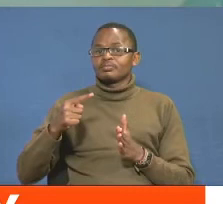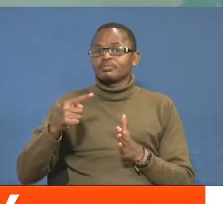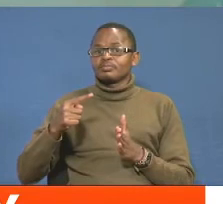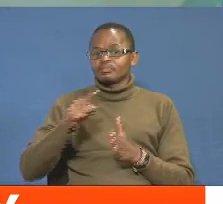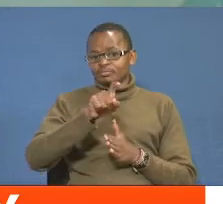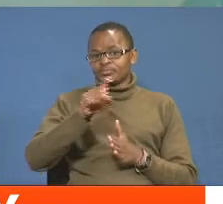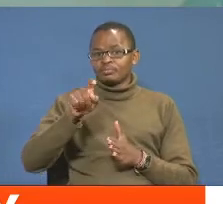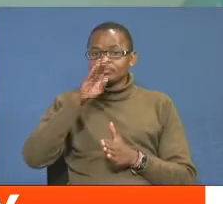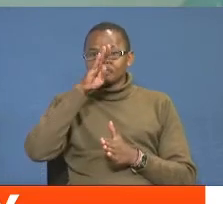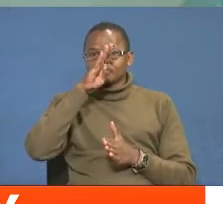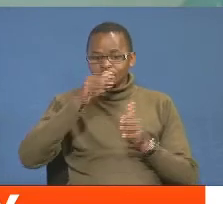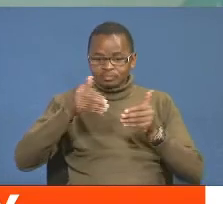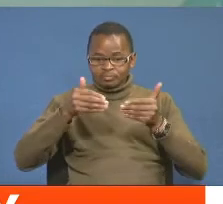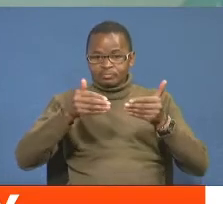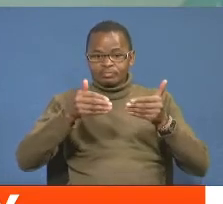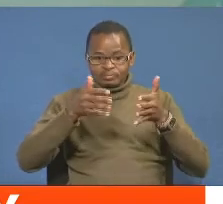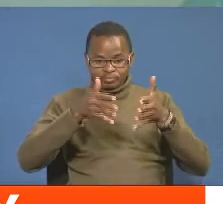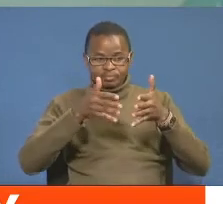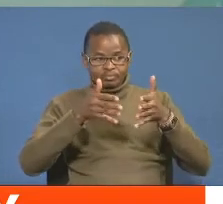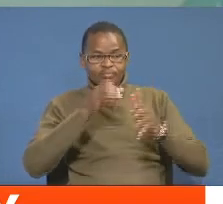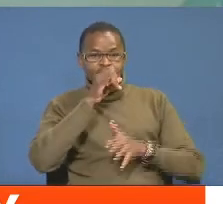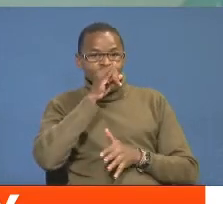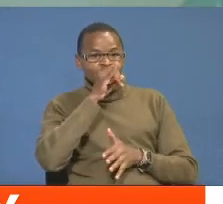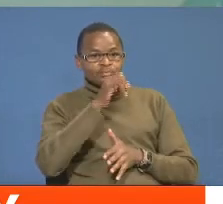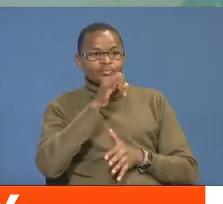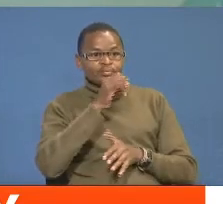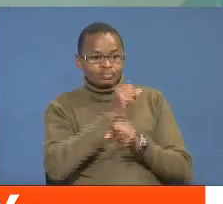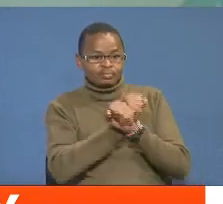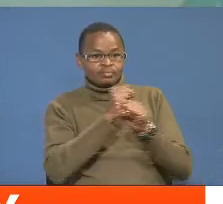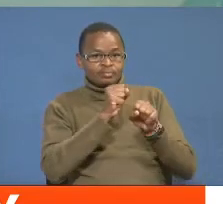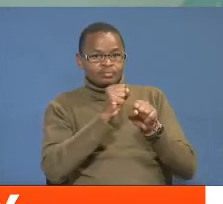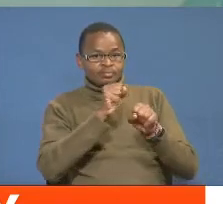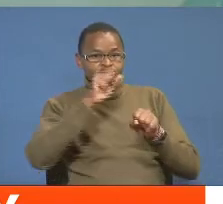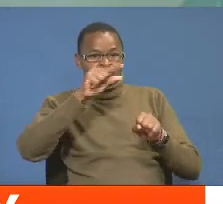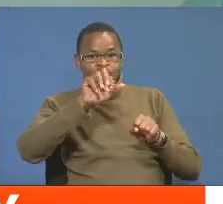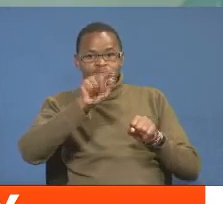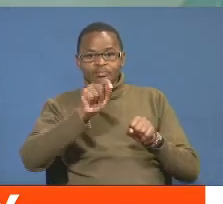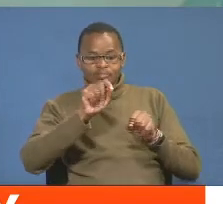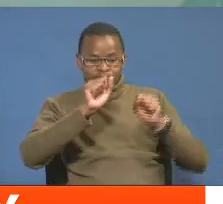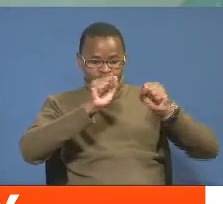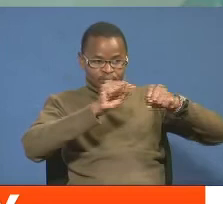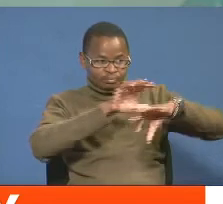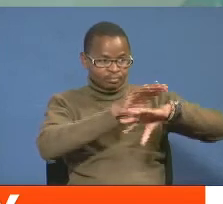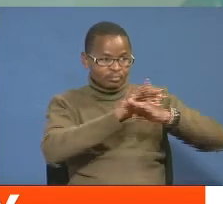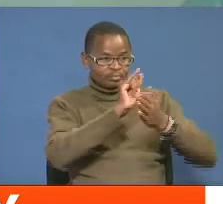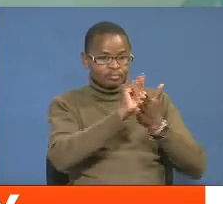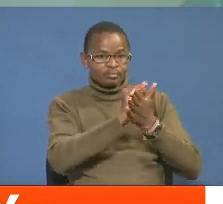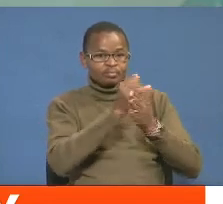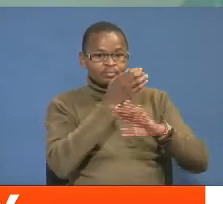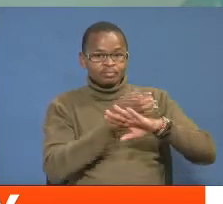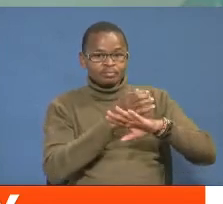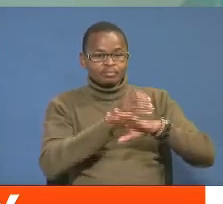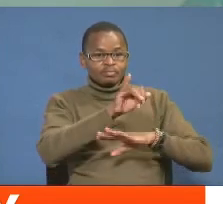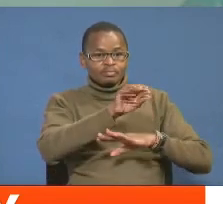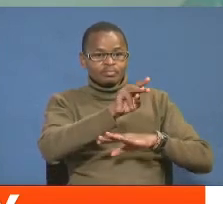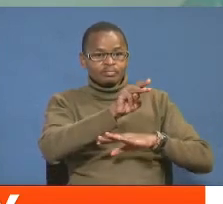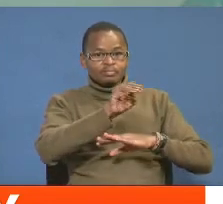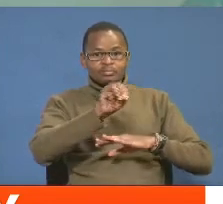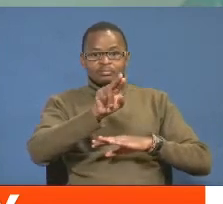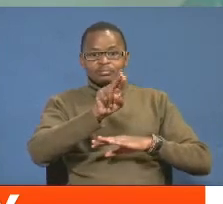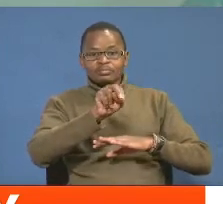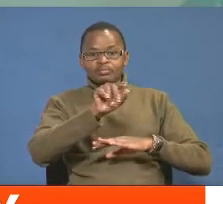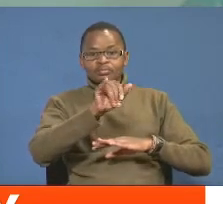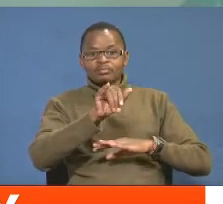the vaccines have been provided. This is a safe gateway for us to be able to reach that herd immunity and to be able